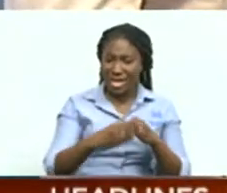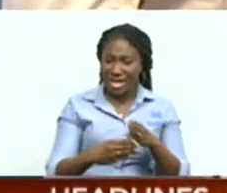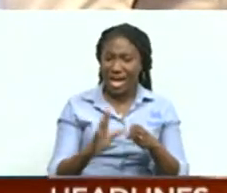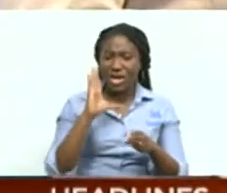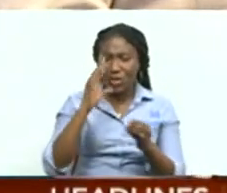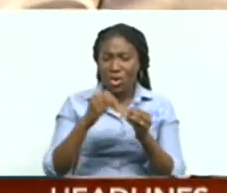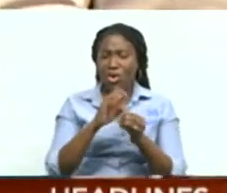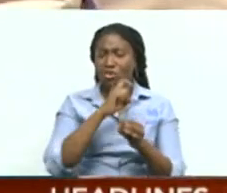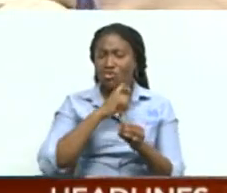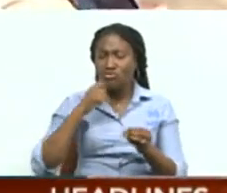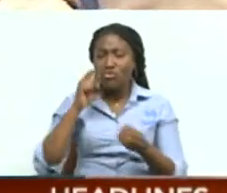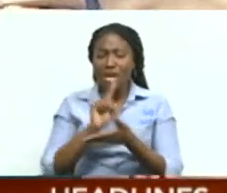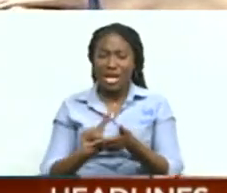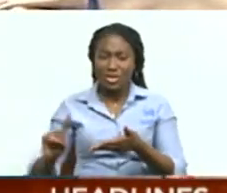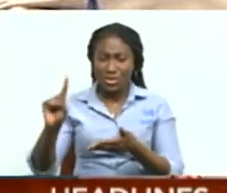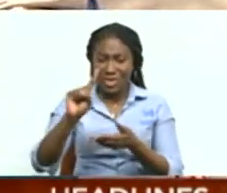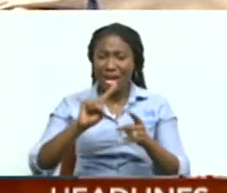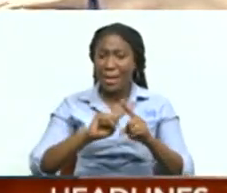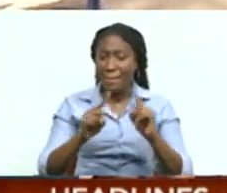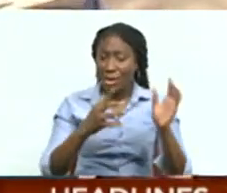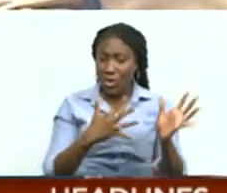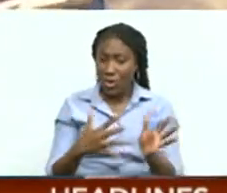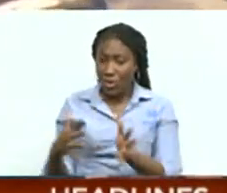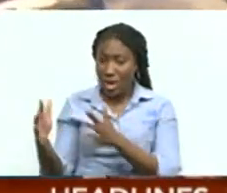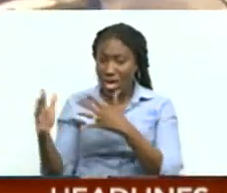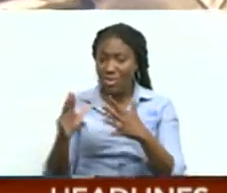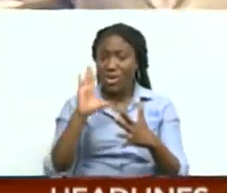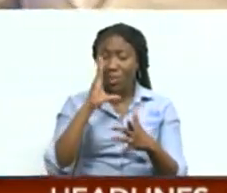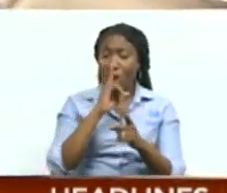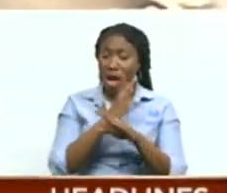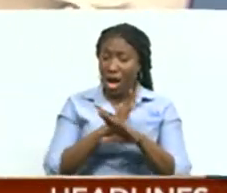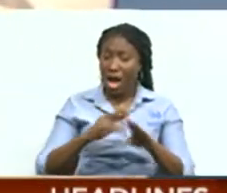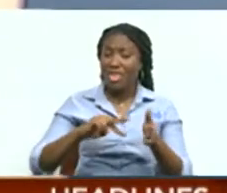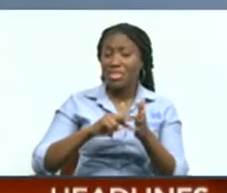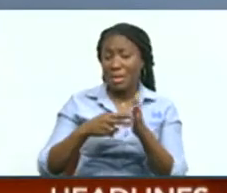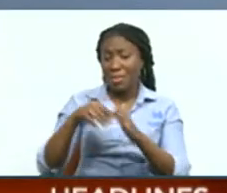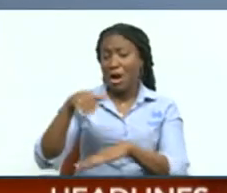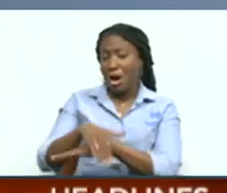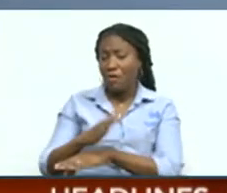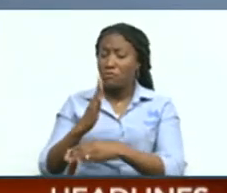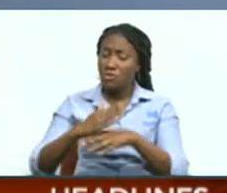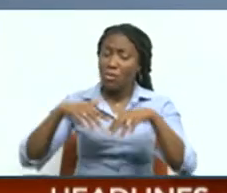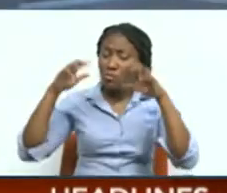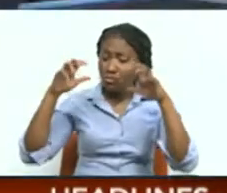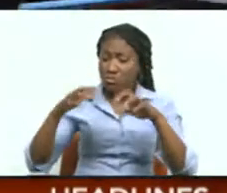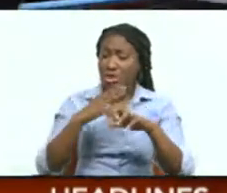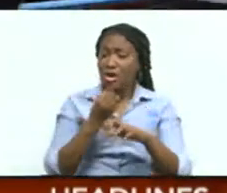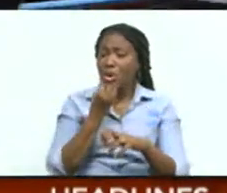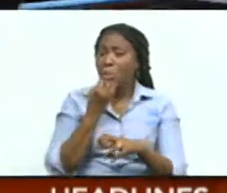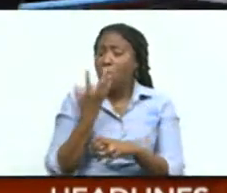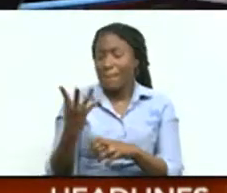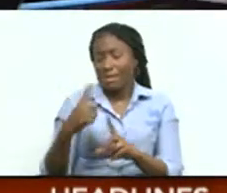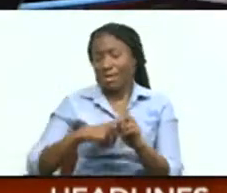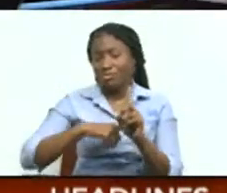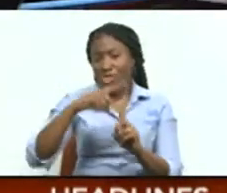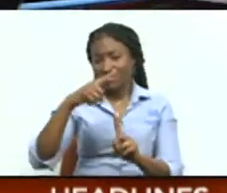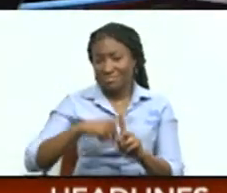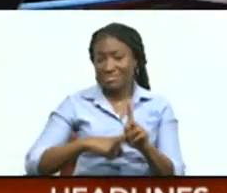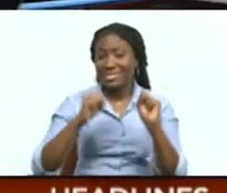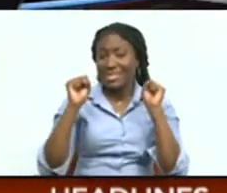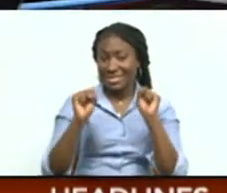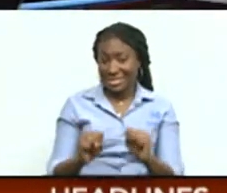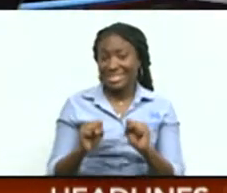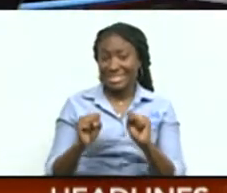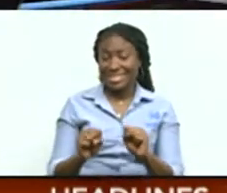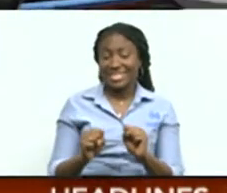drier into next week, but with winds calming down, we're looking out for some afternoon showers and warmer temperatures. That's really the thing that's